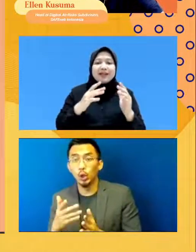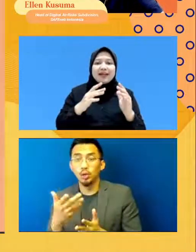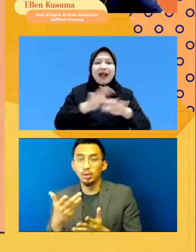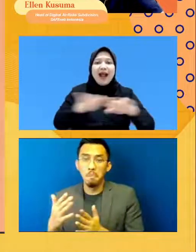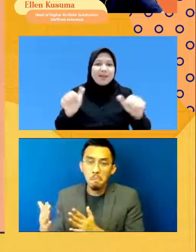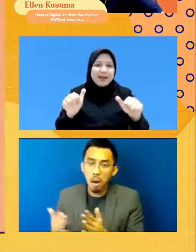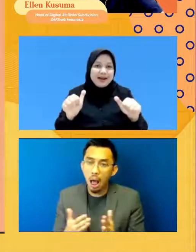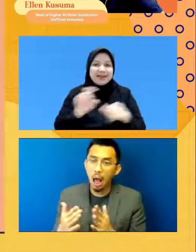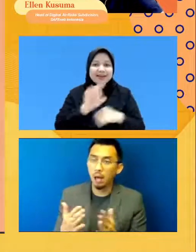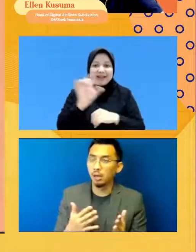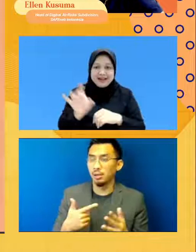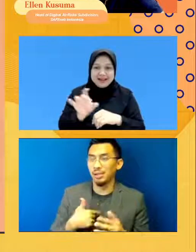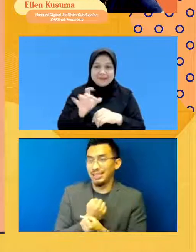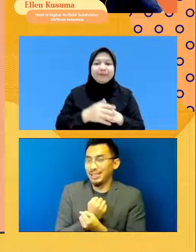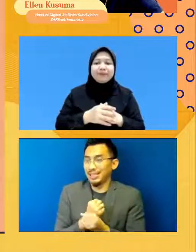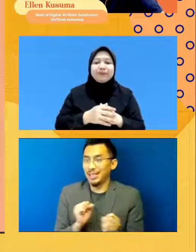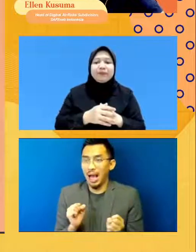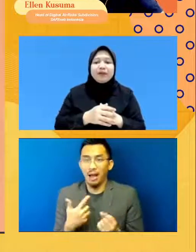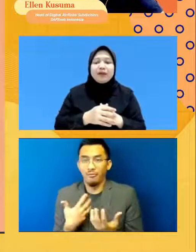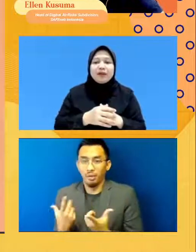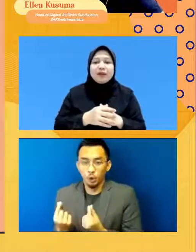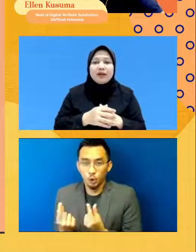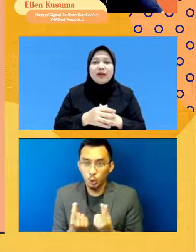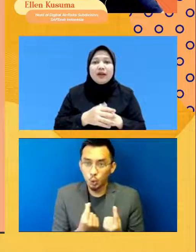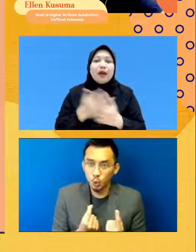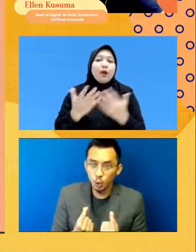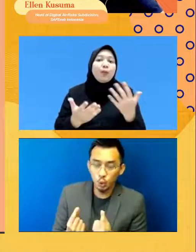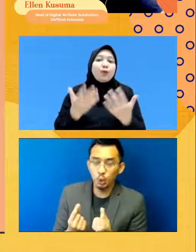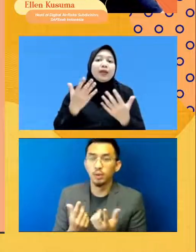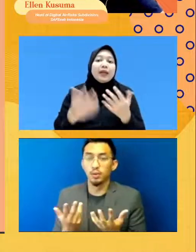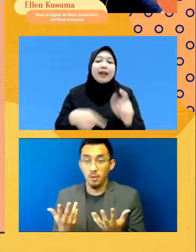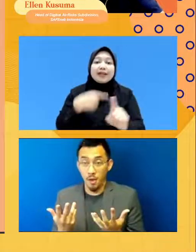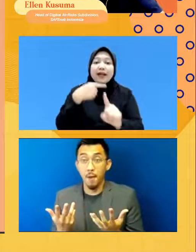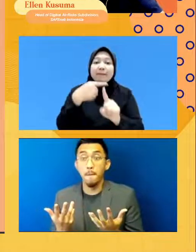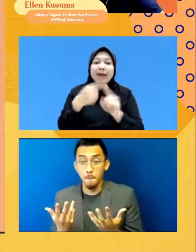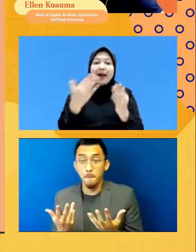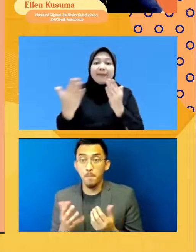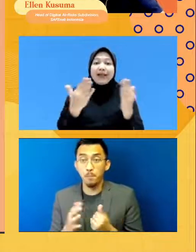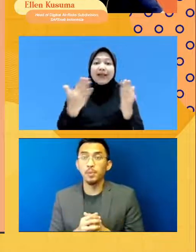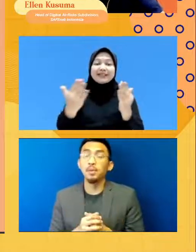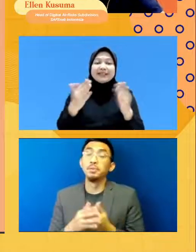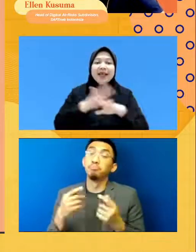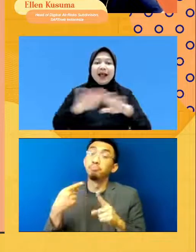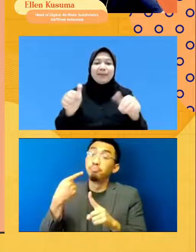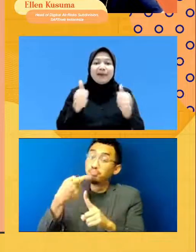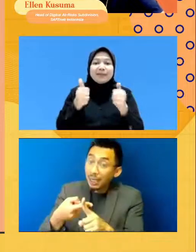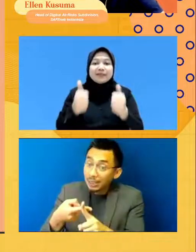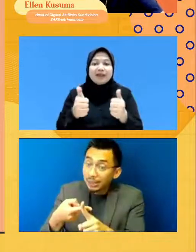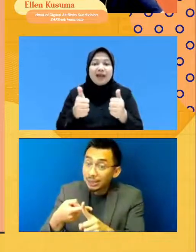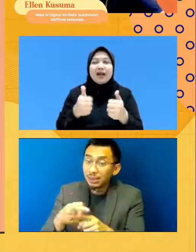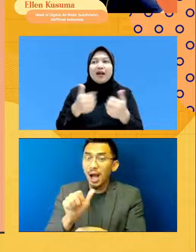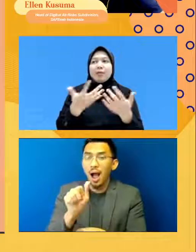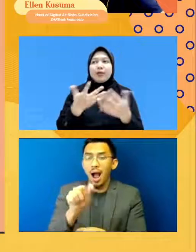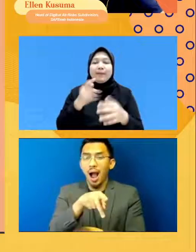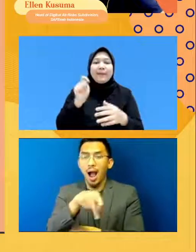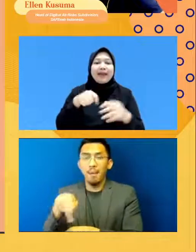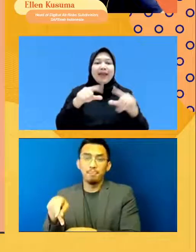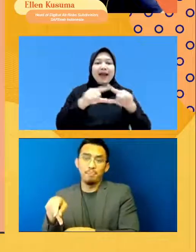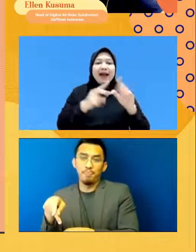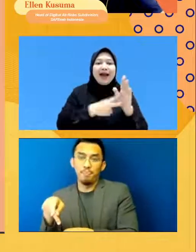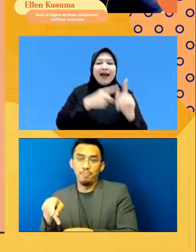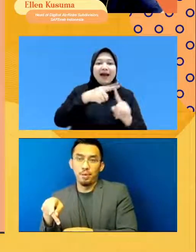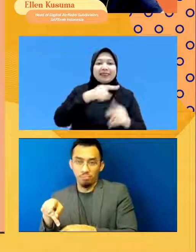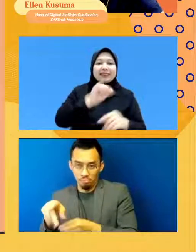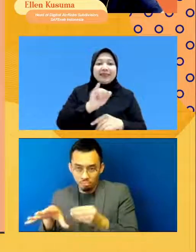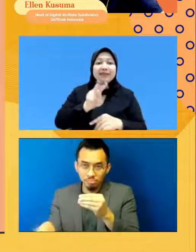more applications that could make you safer, such as antivirus applications, or you could add